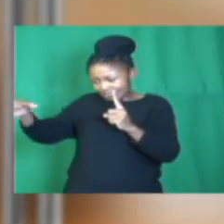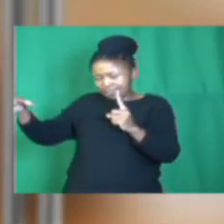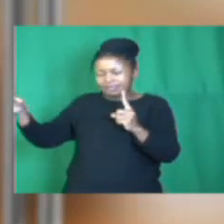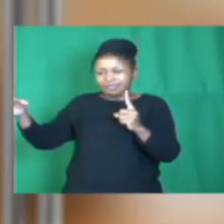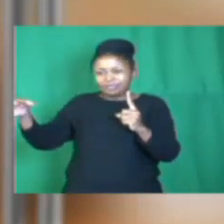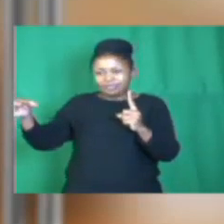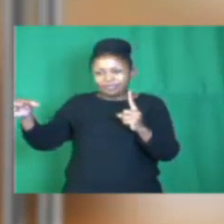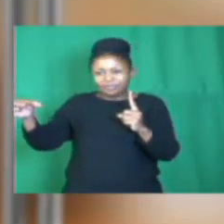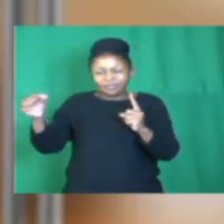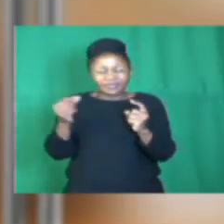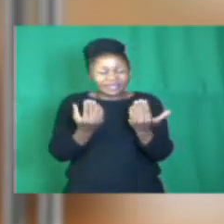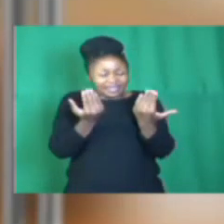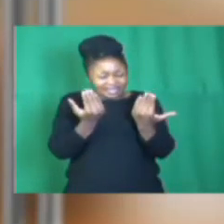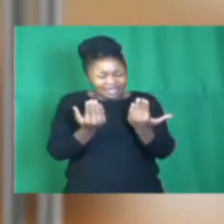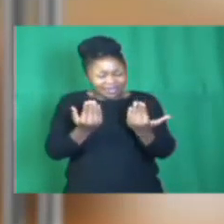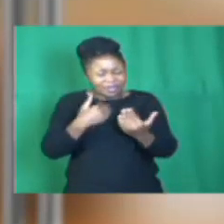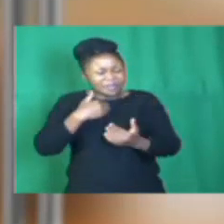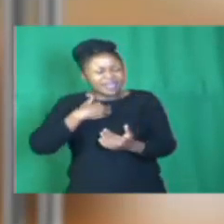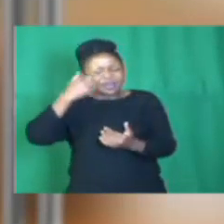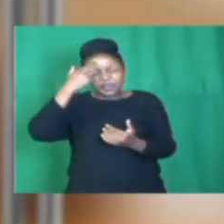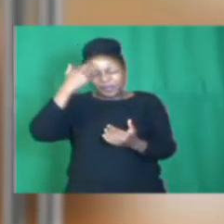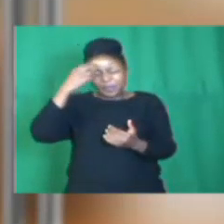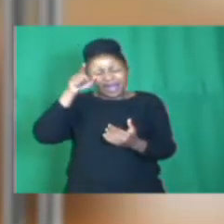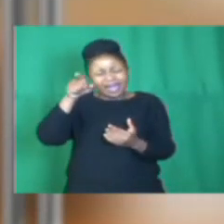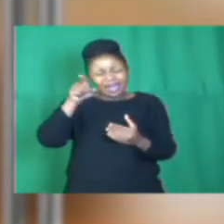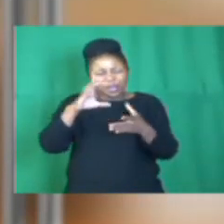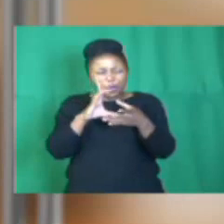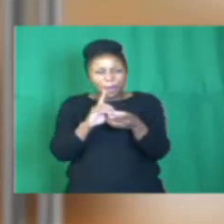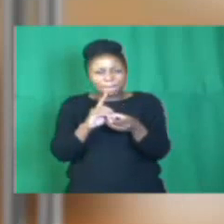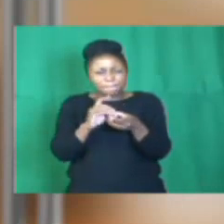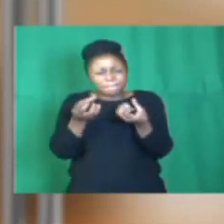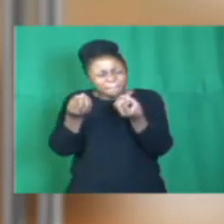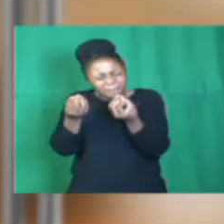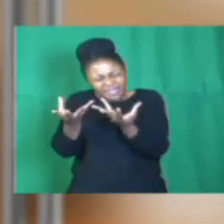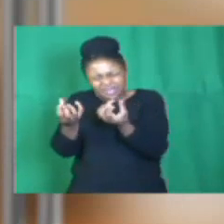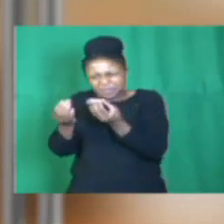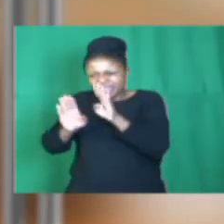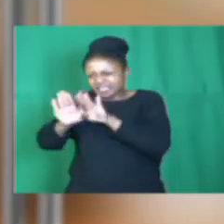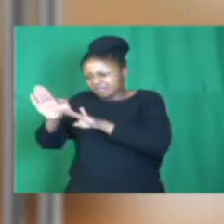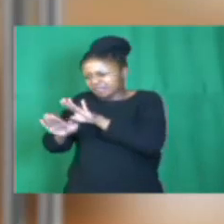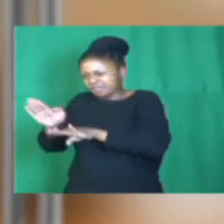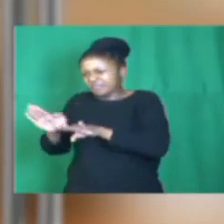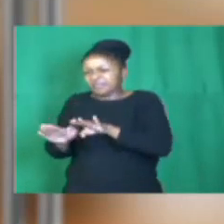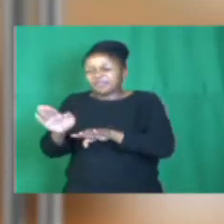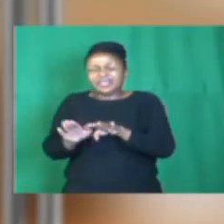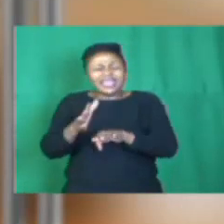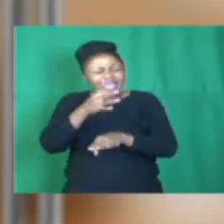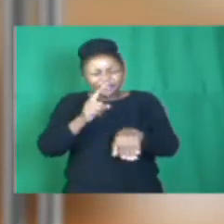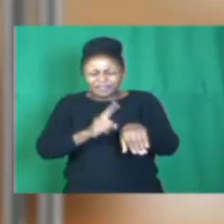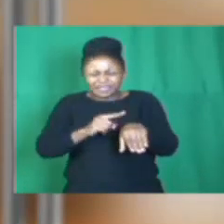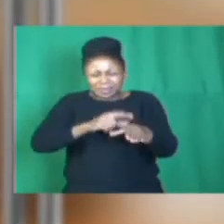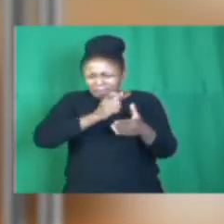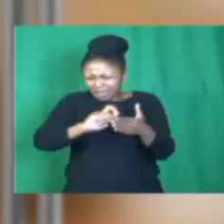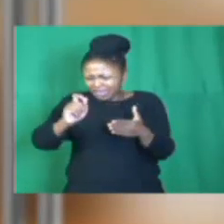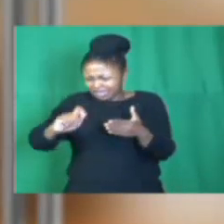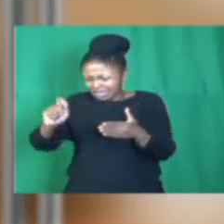usually we find that most of our learners make the mistake of dotting every time they finish writing. Even if